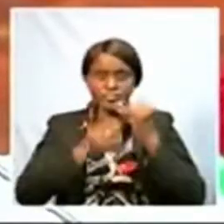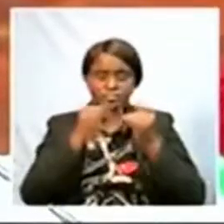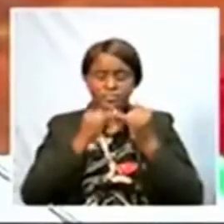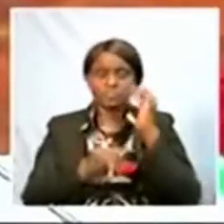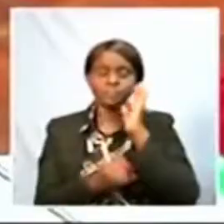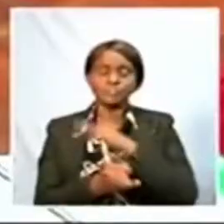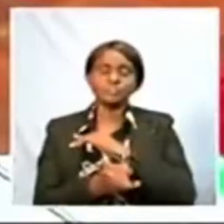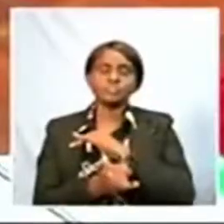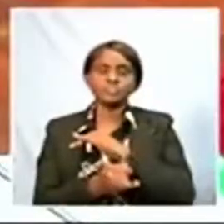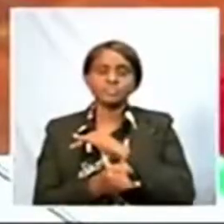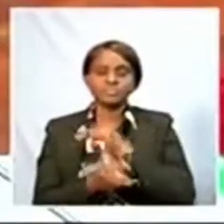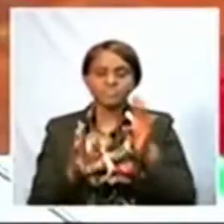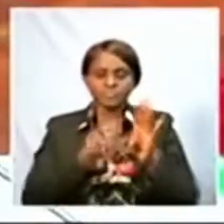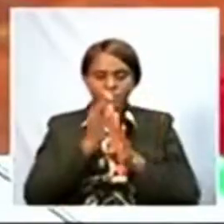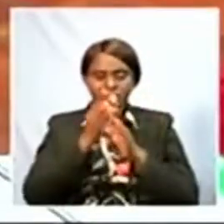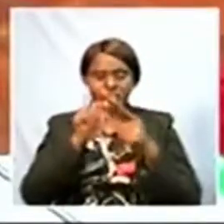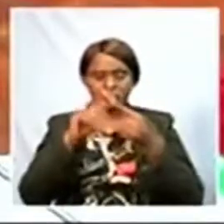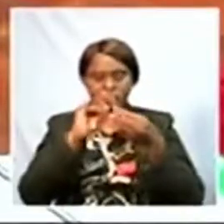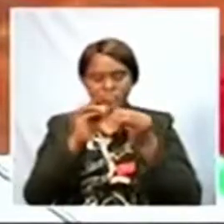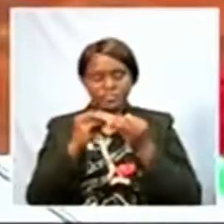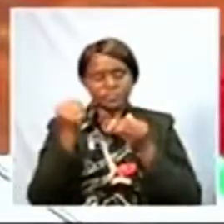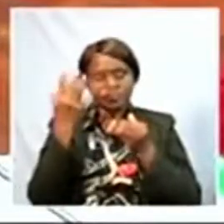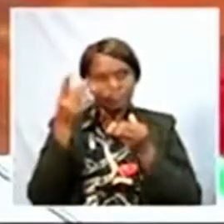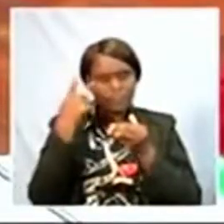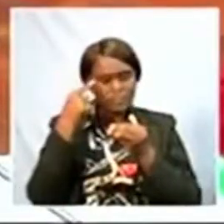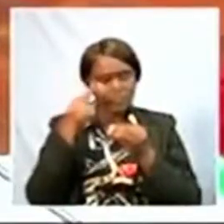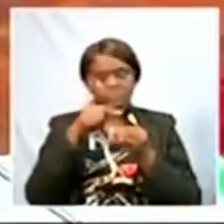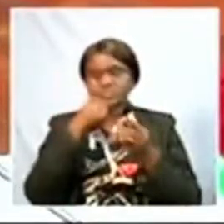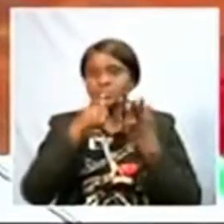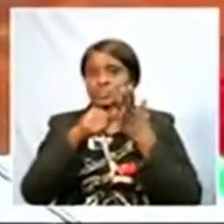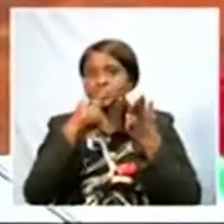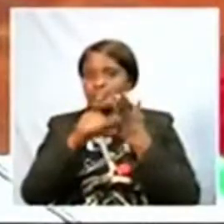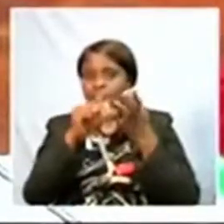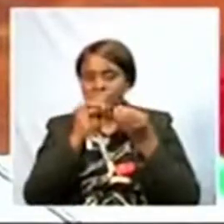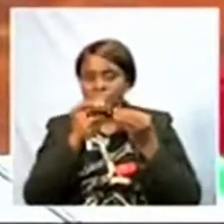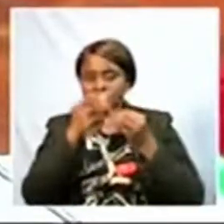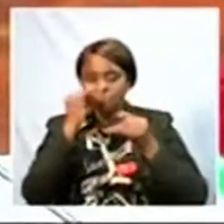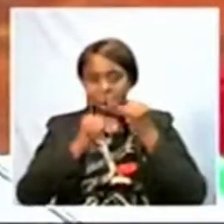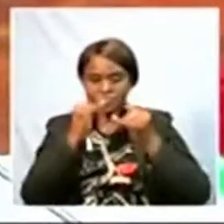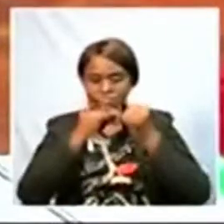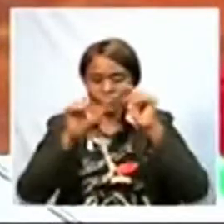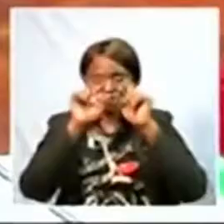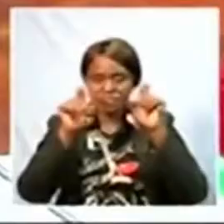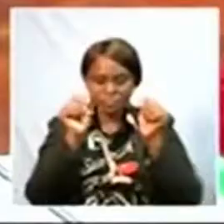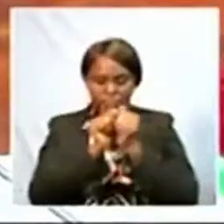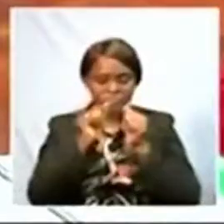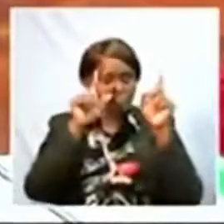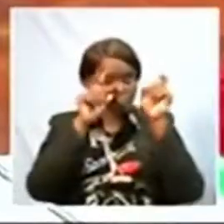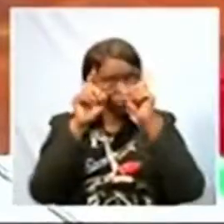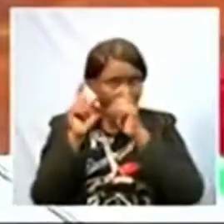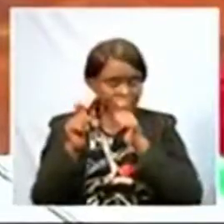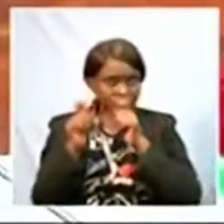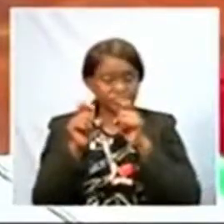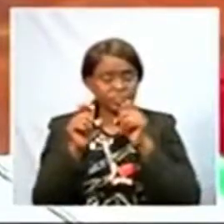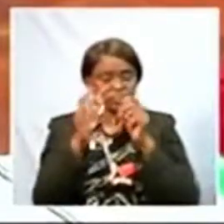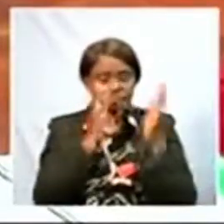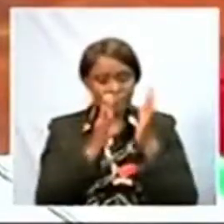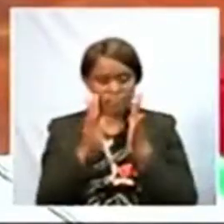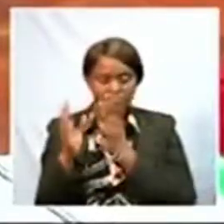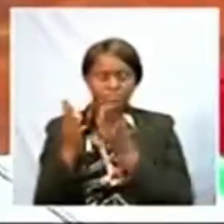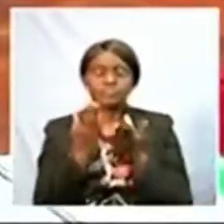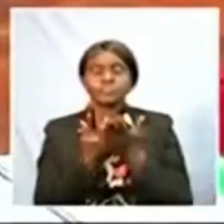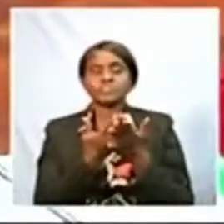completed. Refer to Appendix 15 for instruction letters, completion certificate, and pictures. Remedial